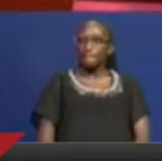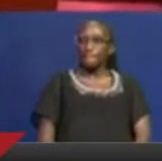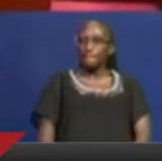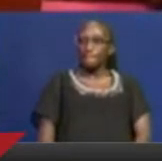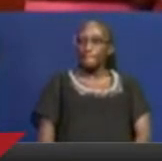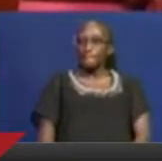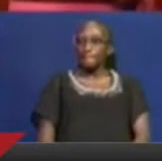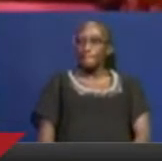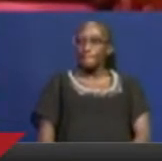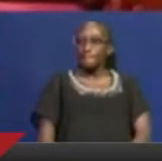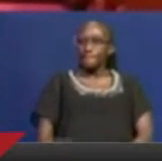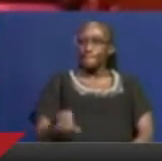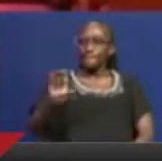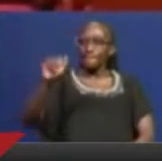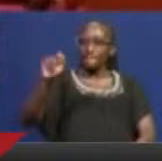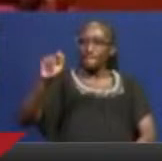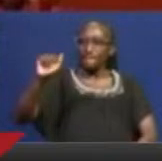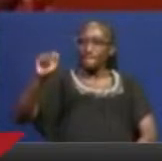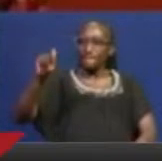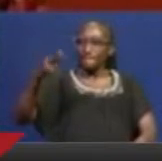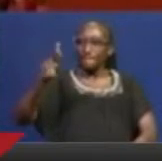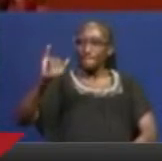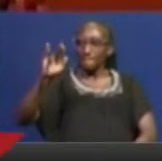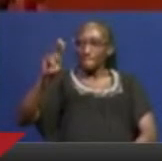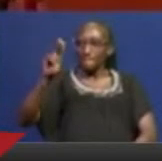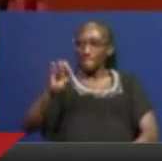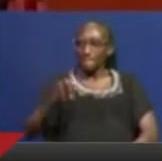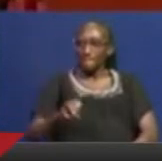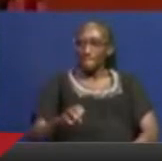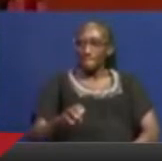Bungoma County, Catherine Nanjala Wabilianga.